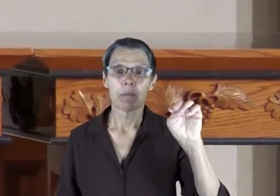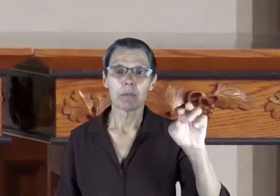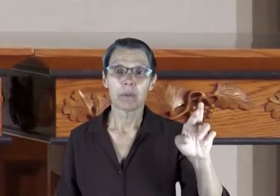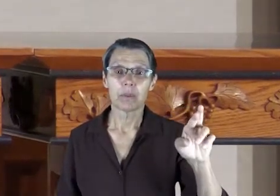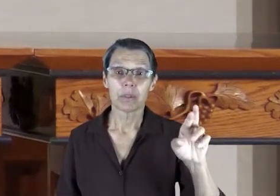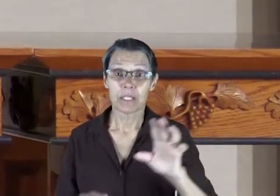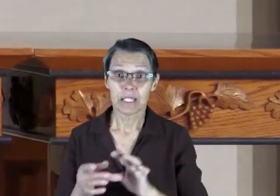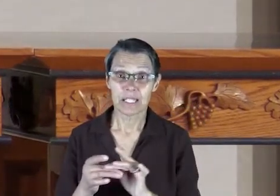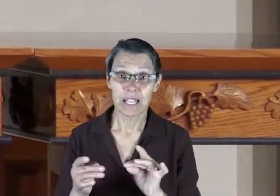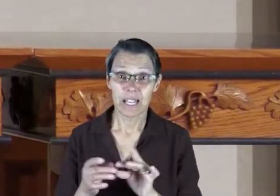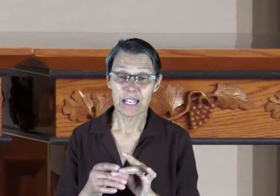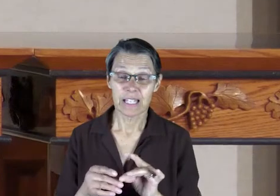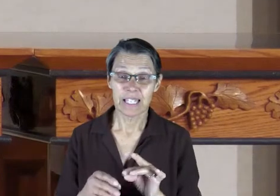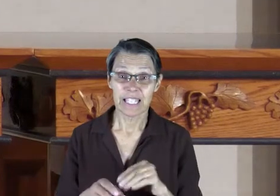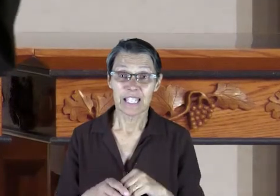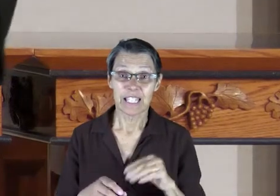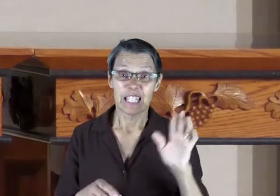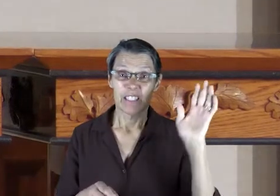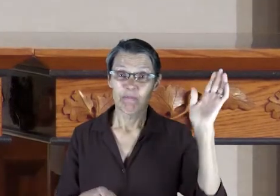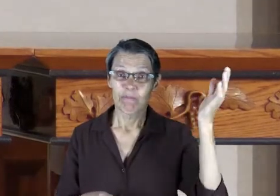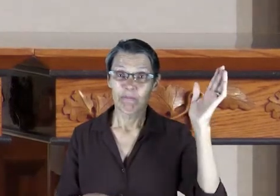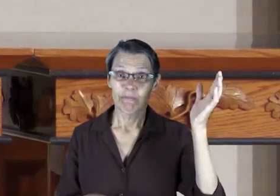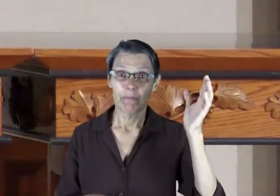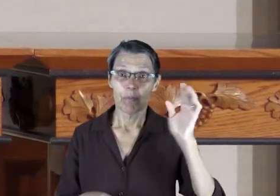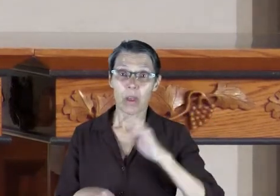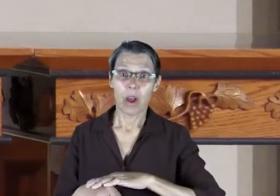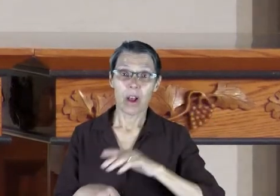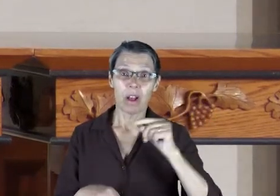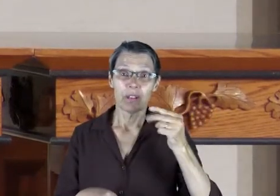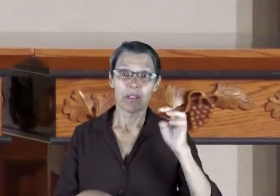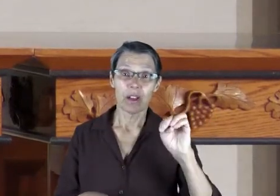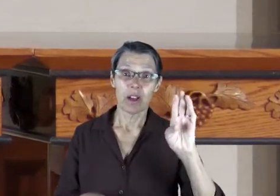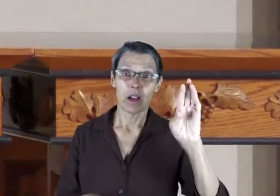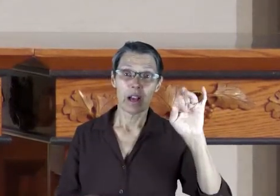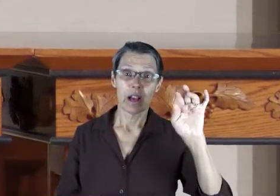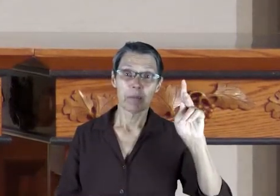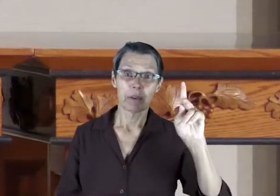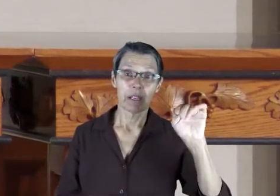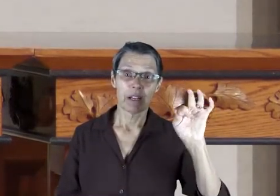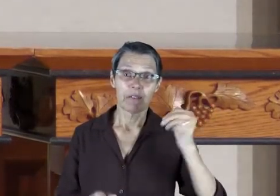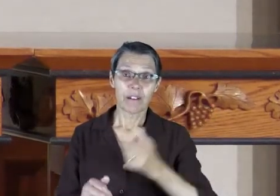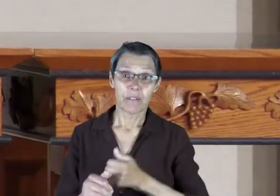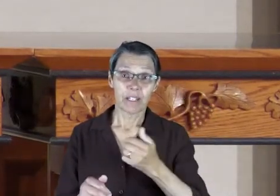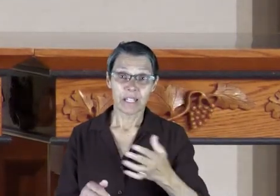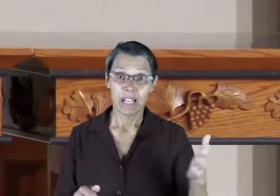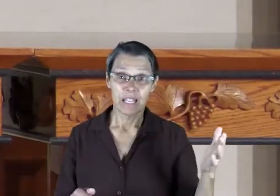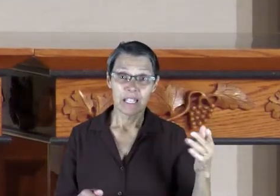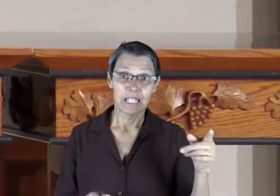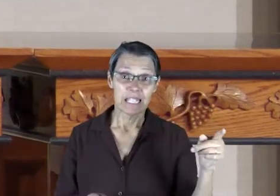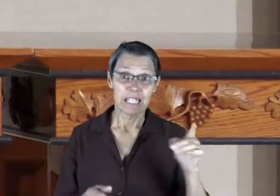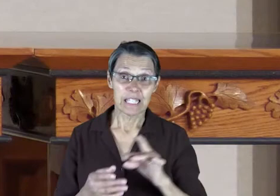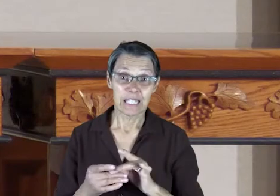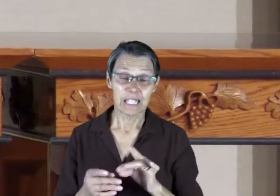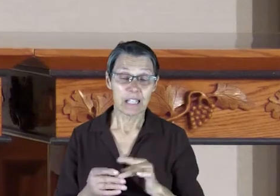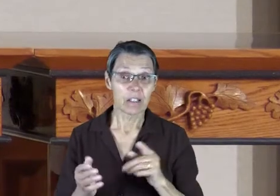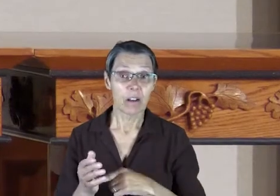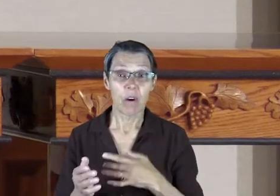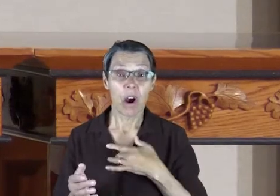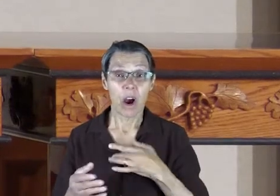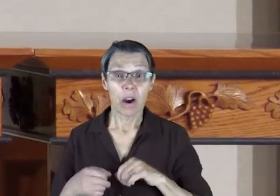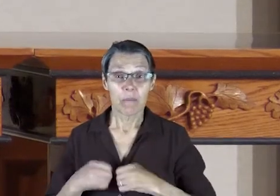very beginning of this sermon series on the brink of everything, that sometimes when our hearts break, they don't break into pieces. Sometimes